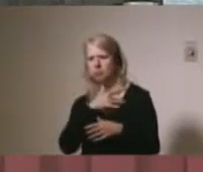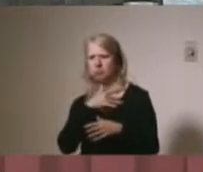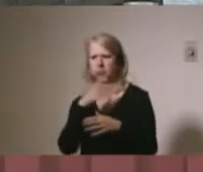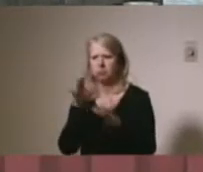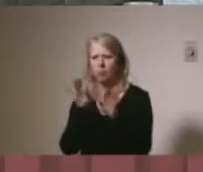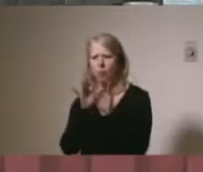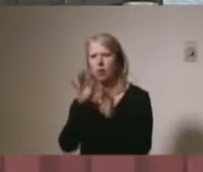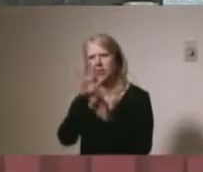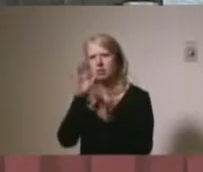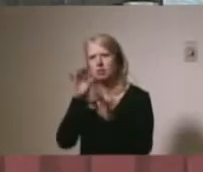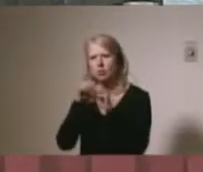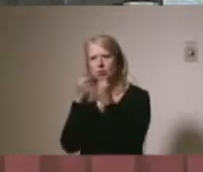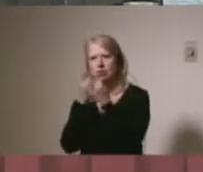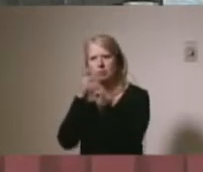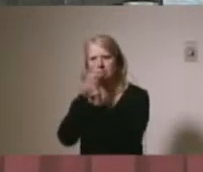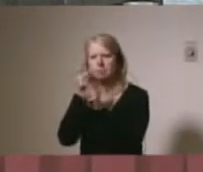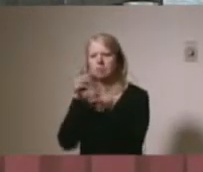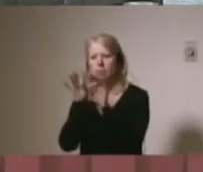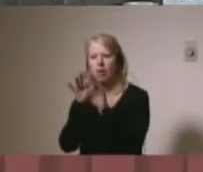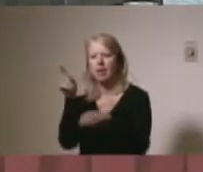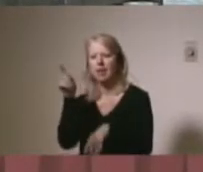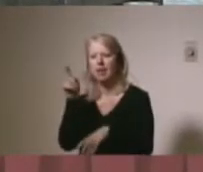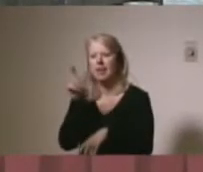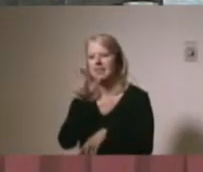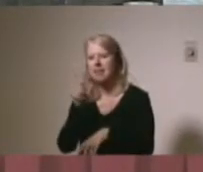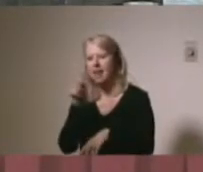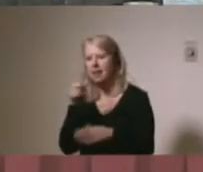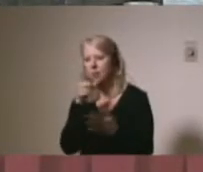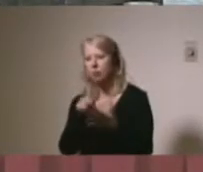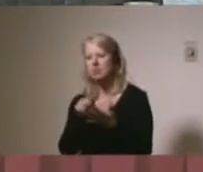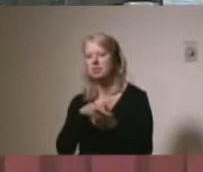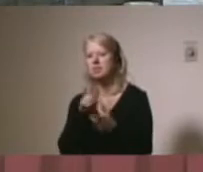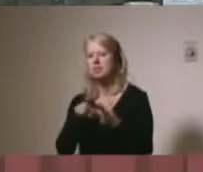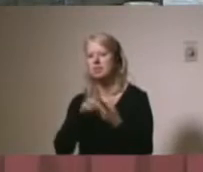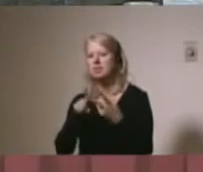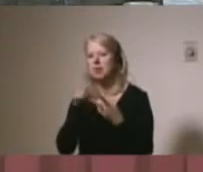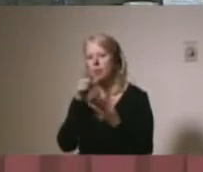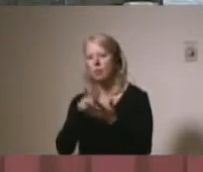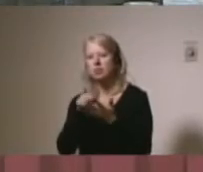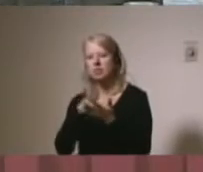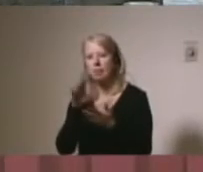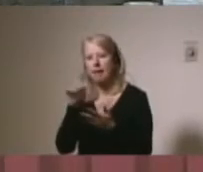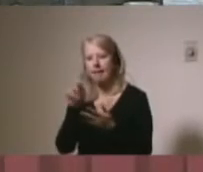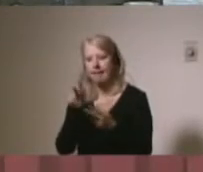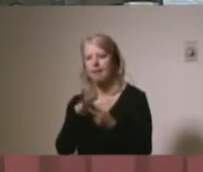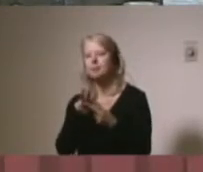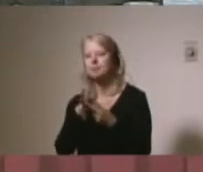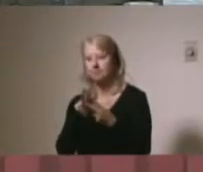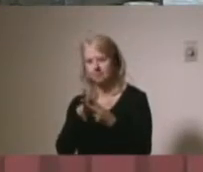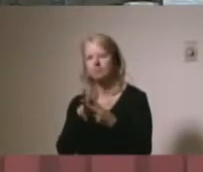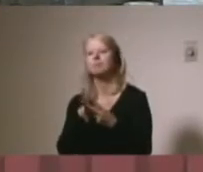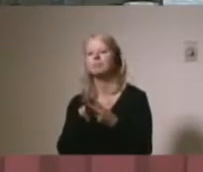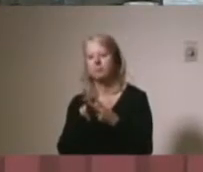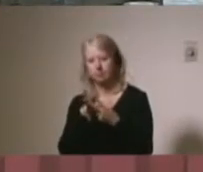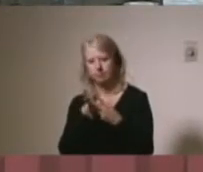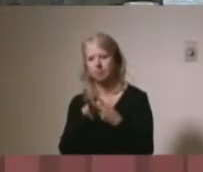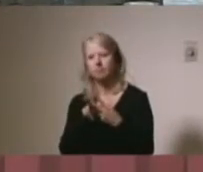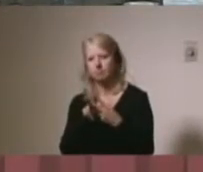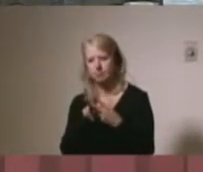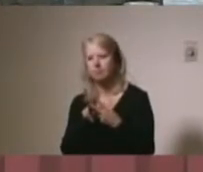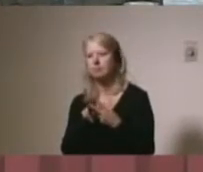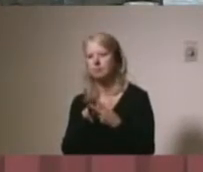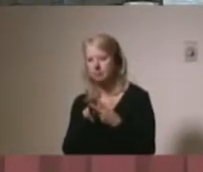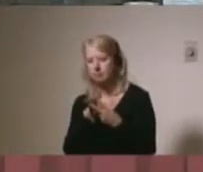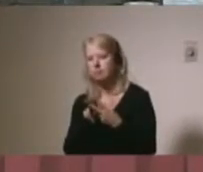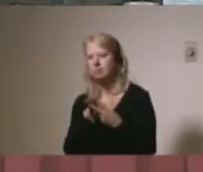important. The Italian Post and the Postal Bank has an economic